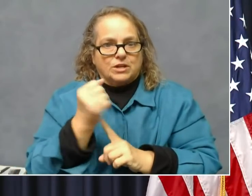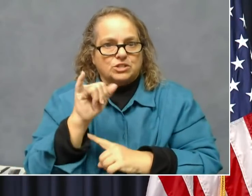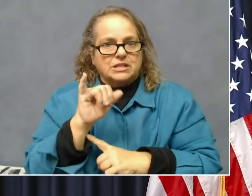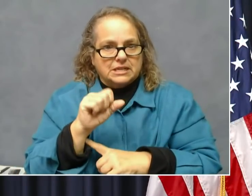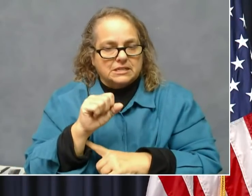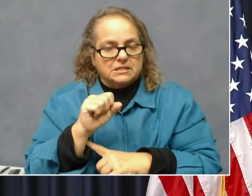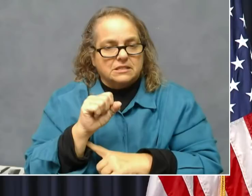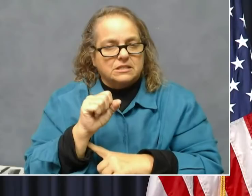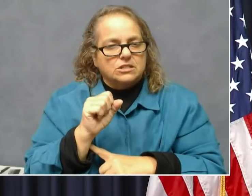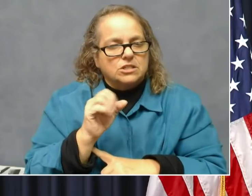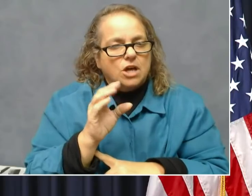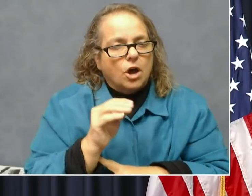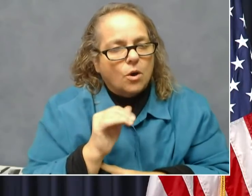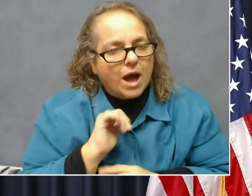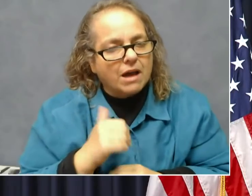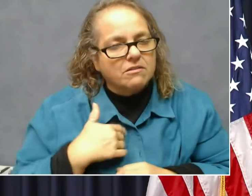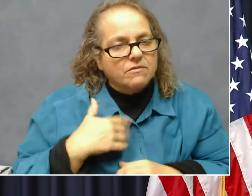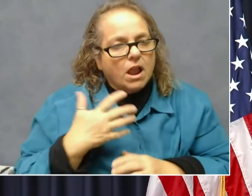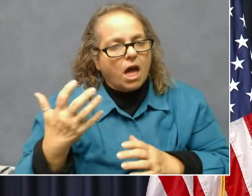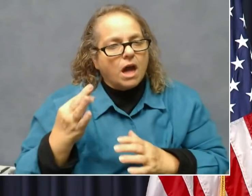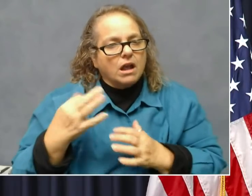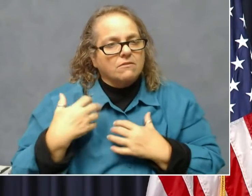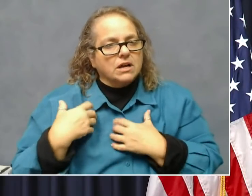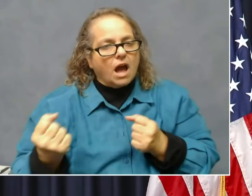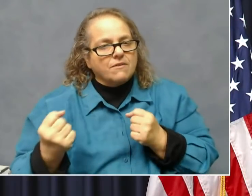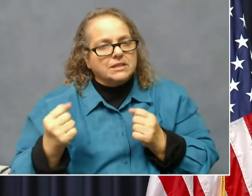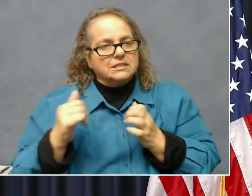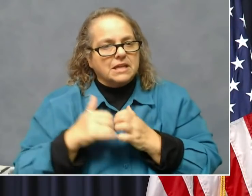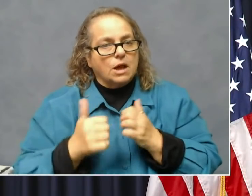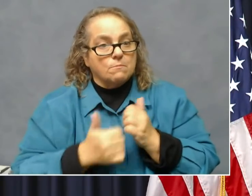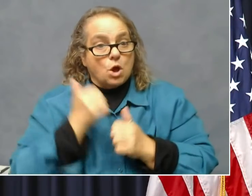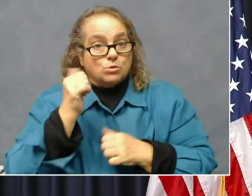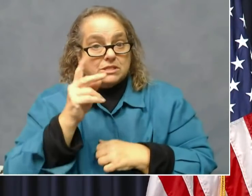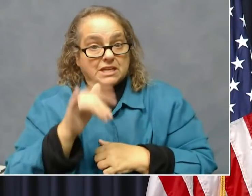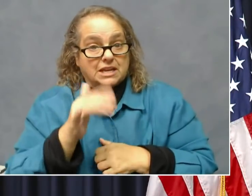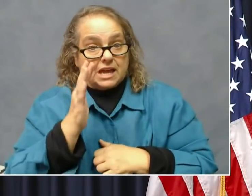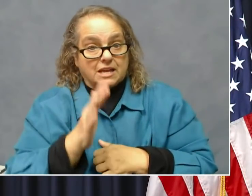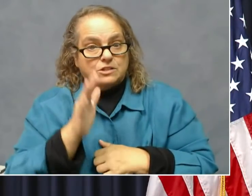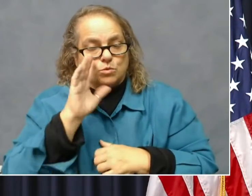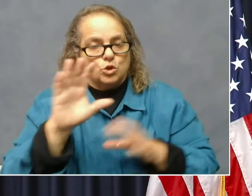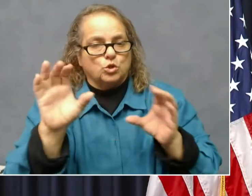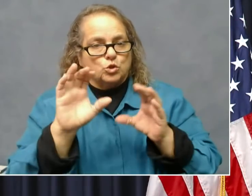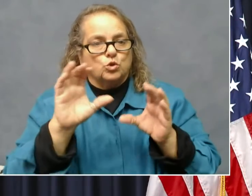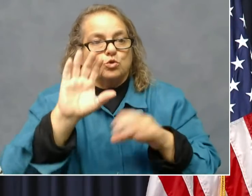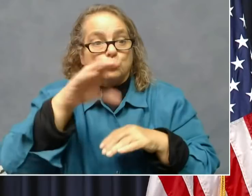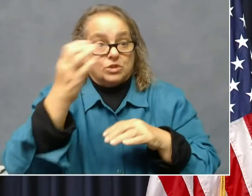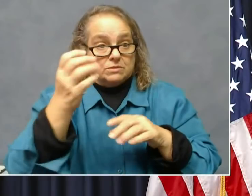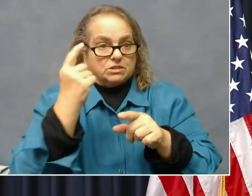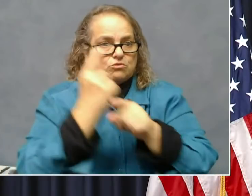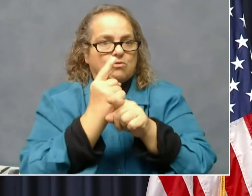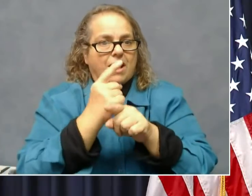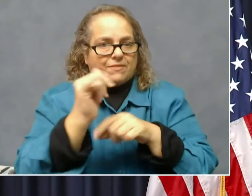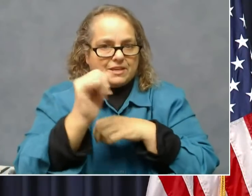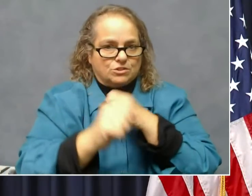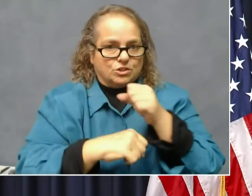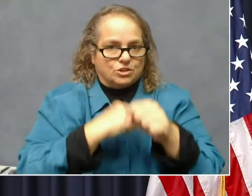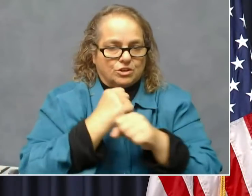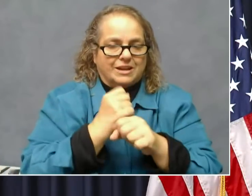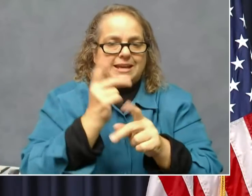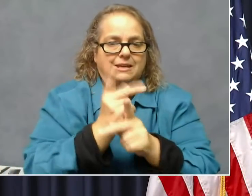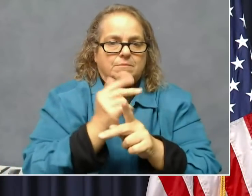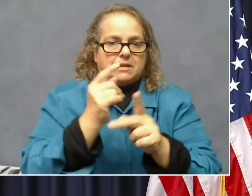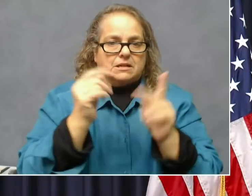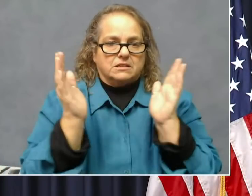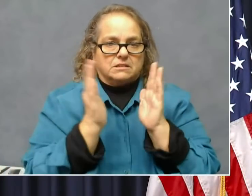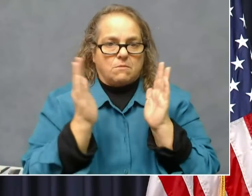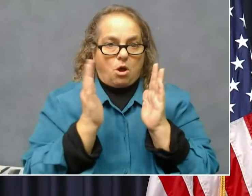got a lot of confidence that most Kentuckians are going to do Christmas right this year, keep it really small, knowing a vaccine is